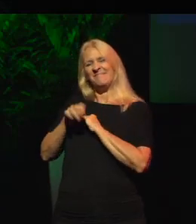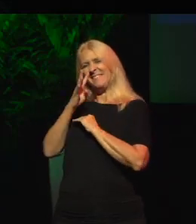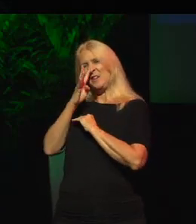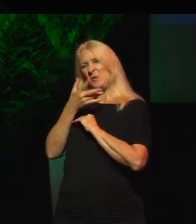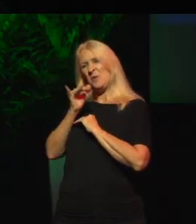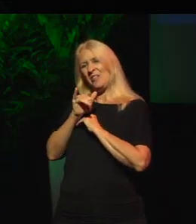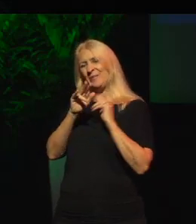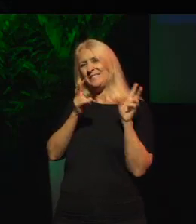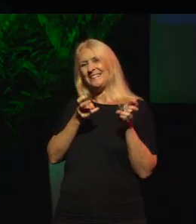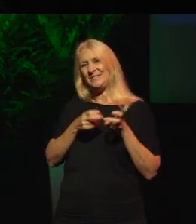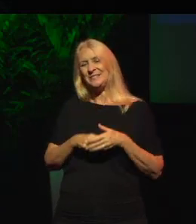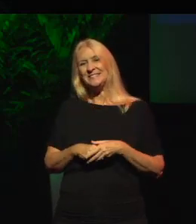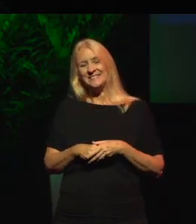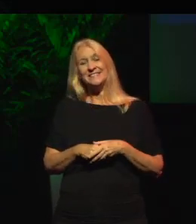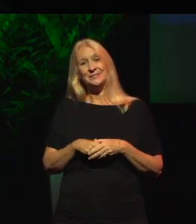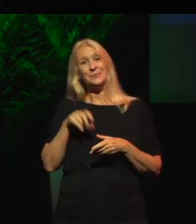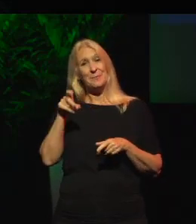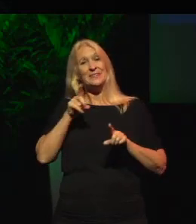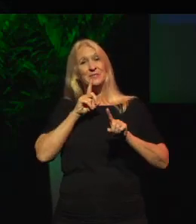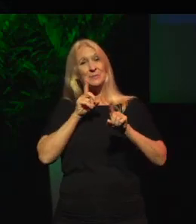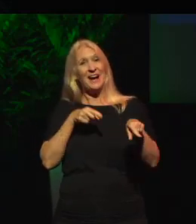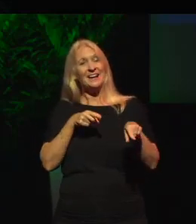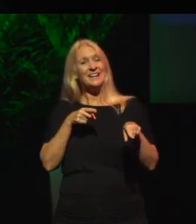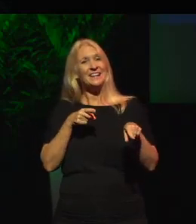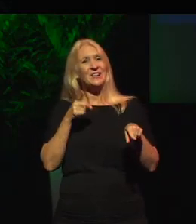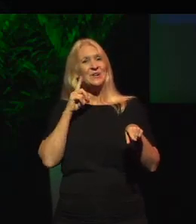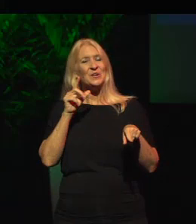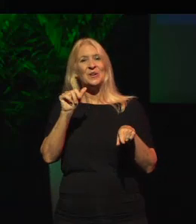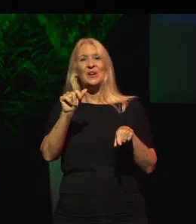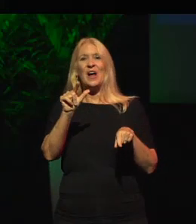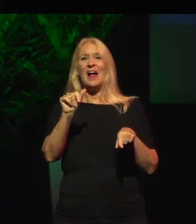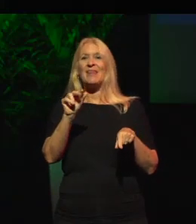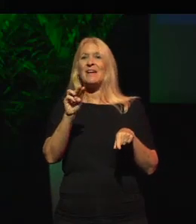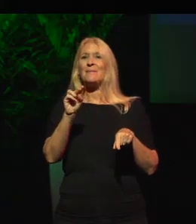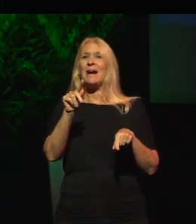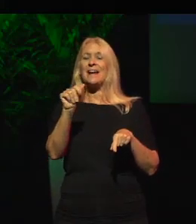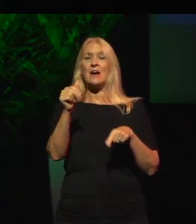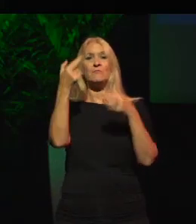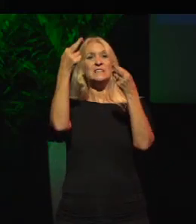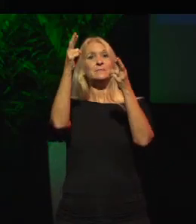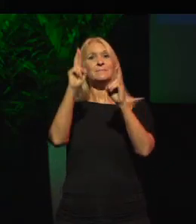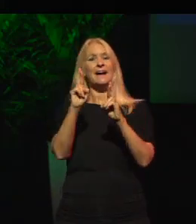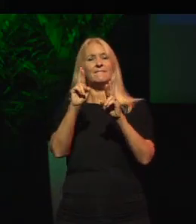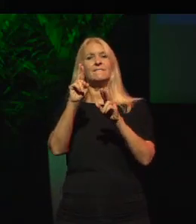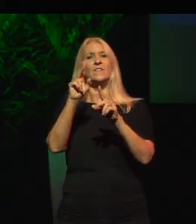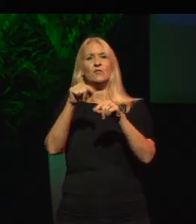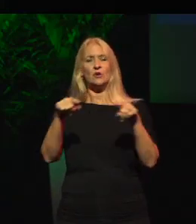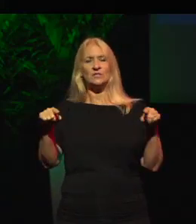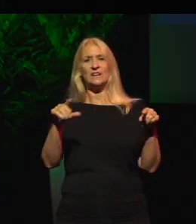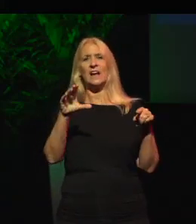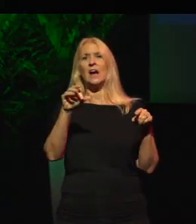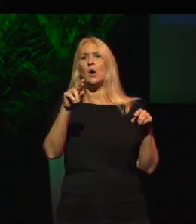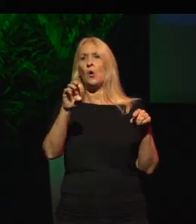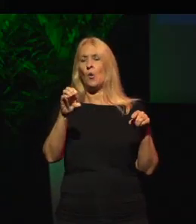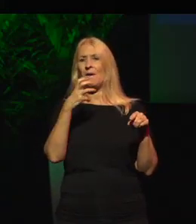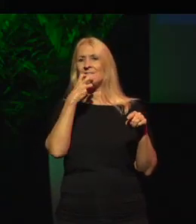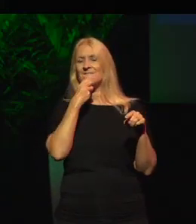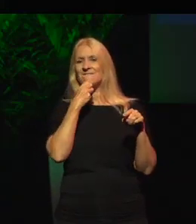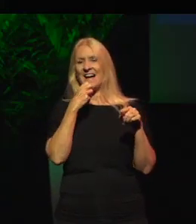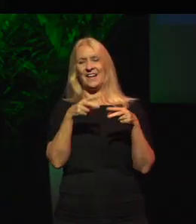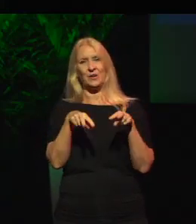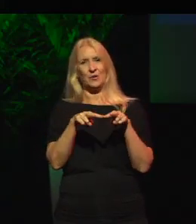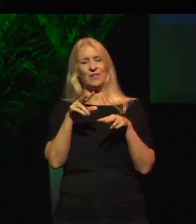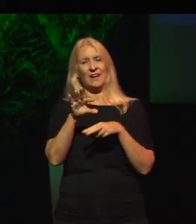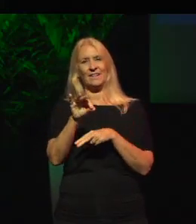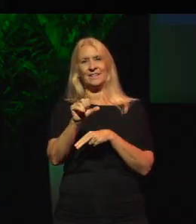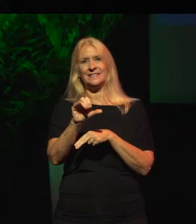respond. As you heard early in the alma mater, respect for diversity is a core value at FSCJ.